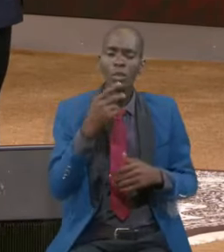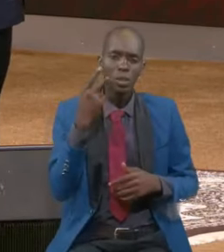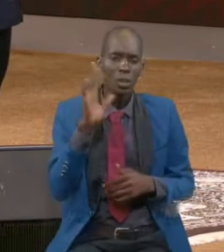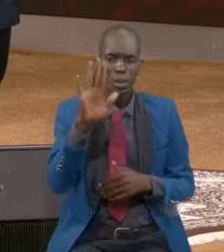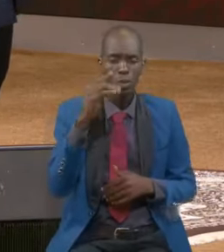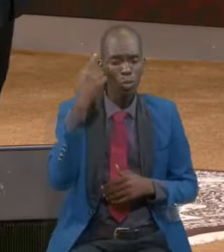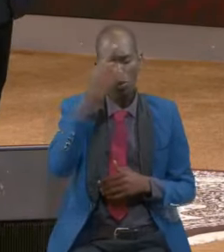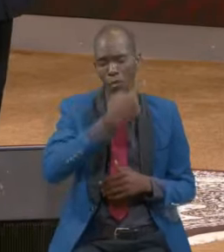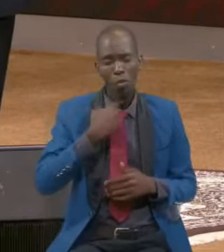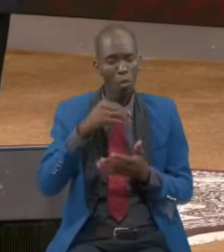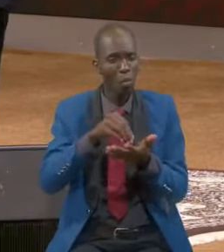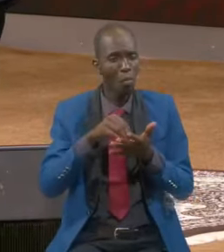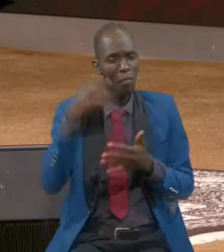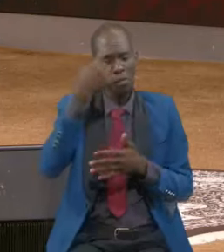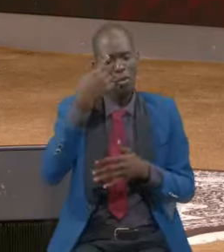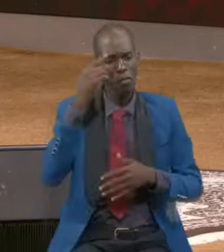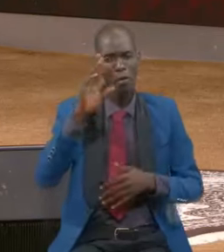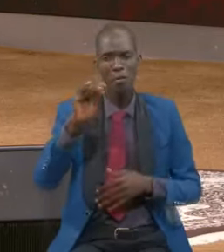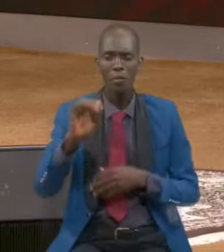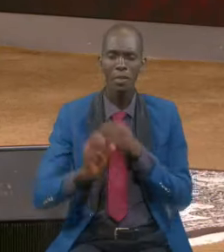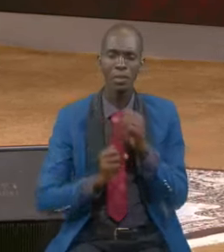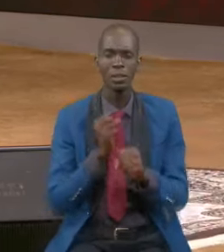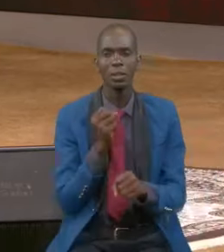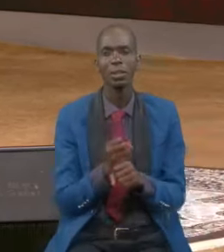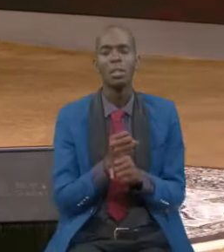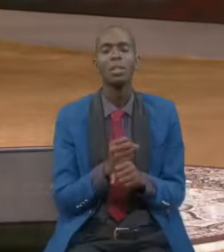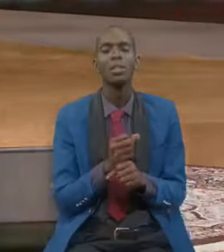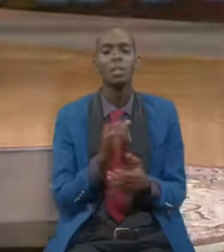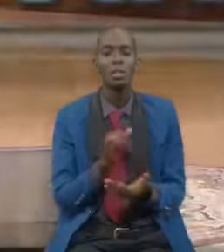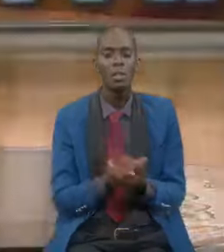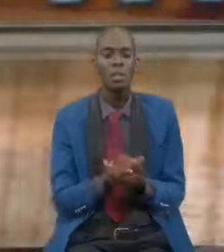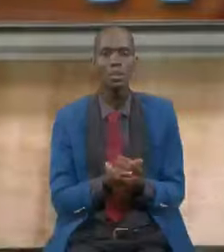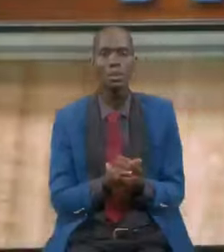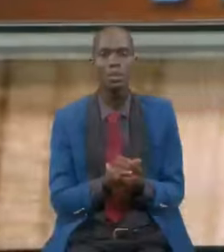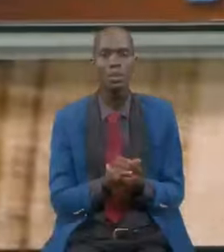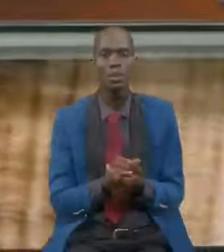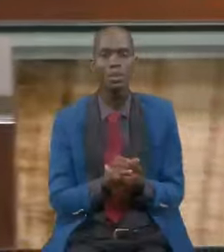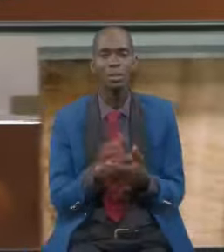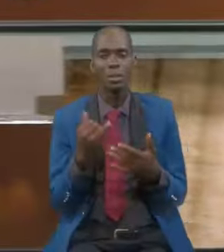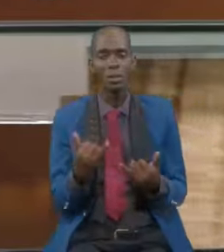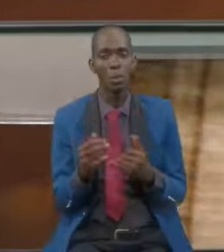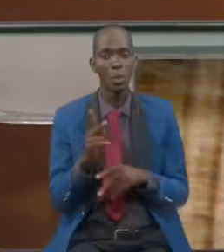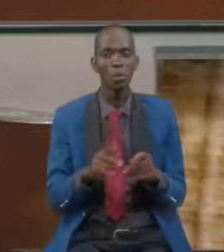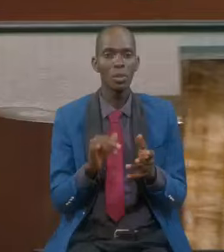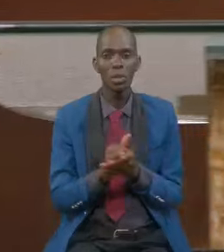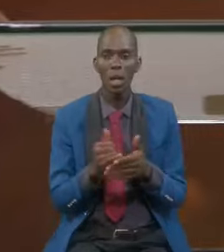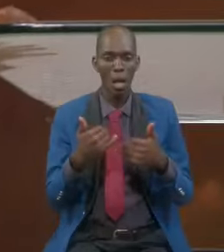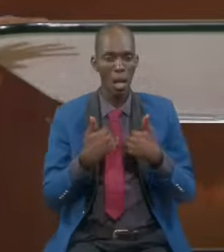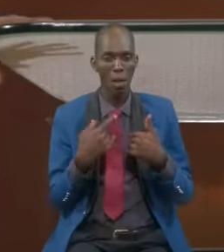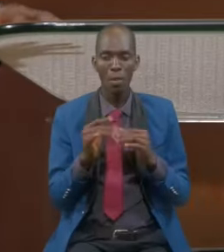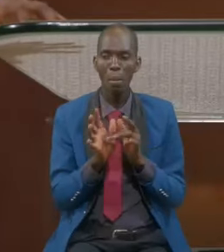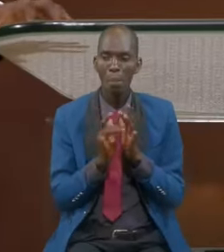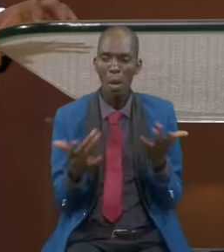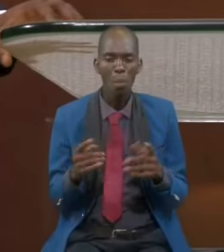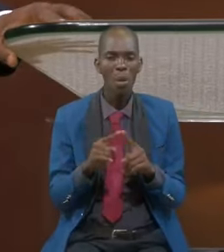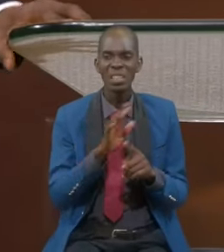for 50 years. And, that's like people who maybe they carry the Bible, but they never read the